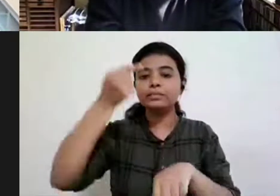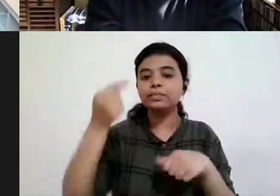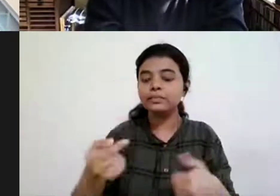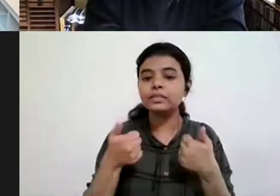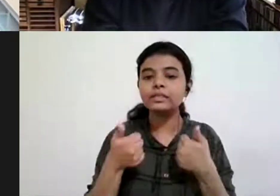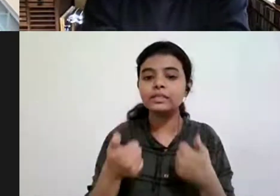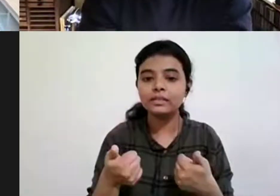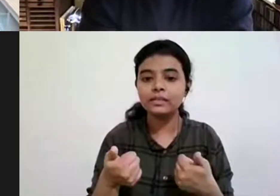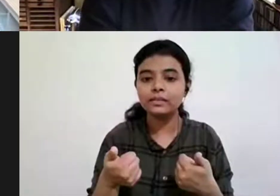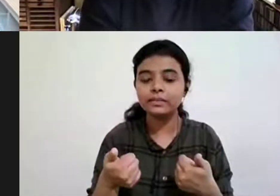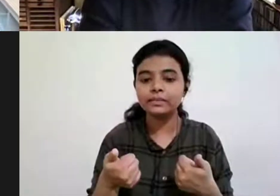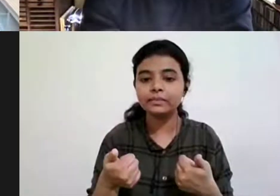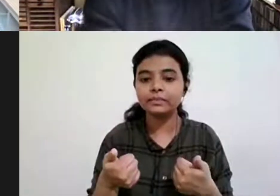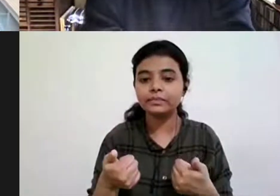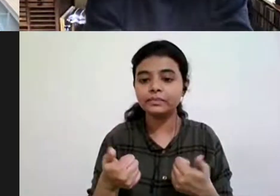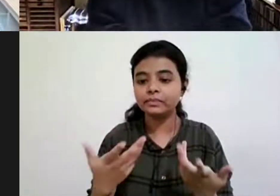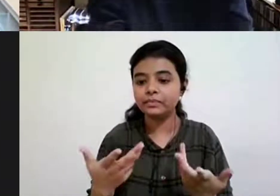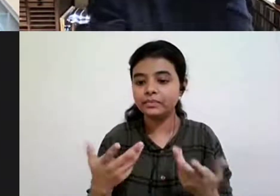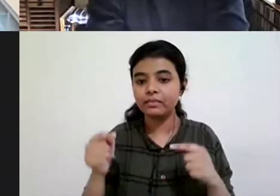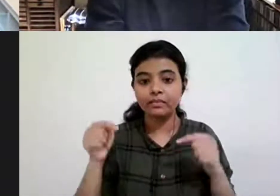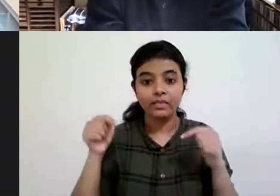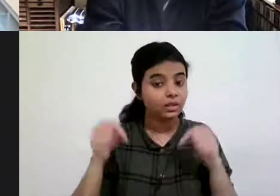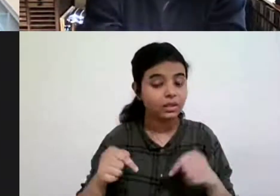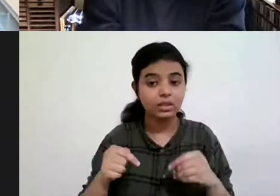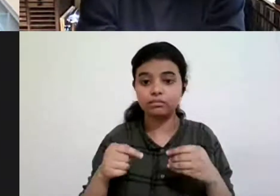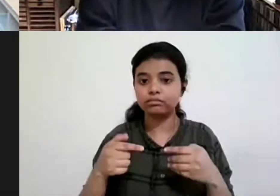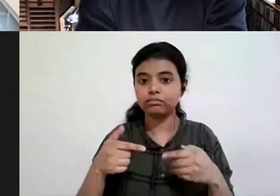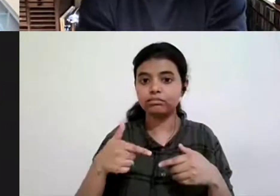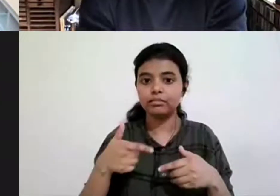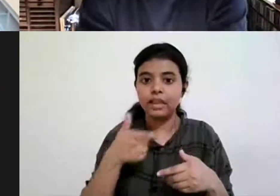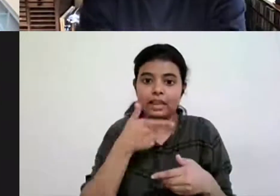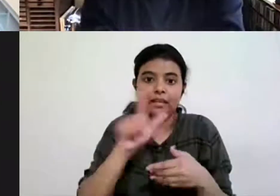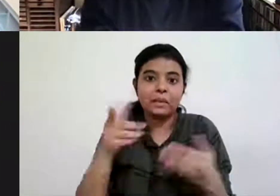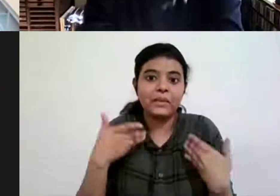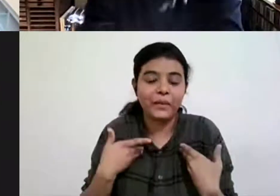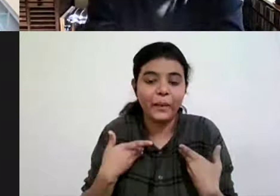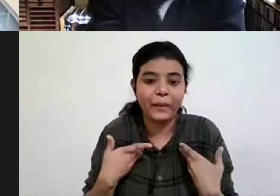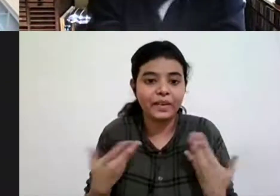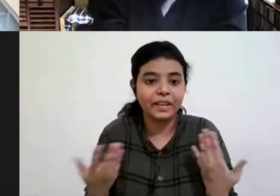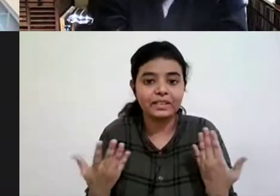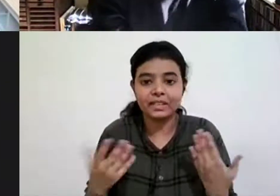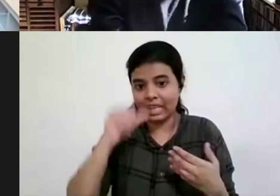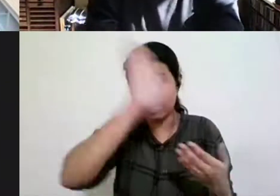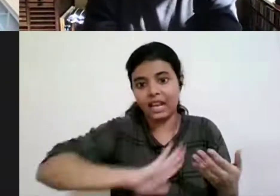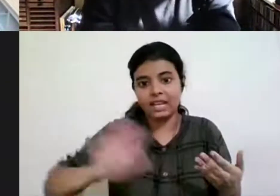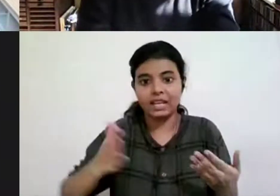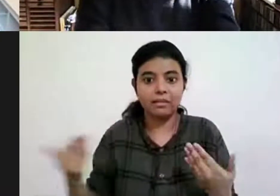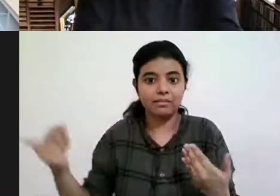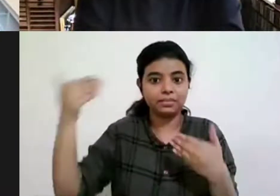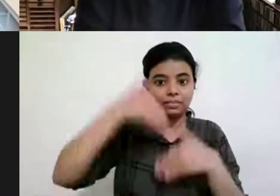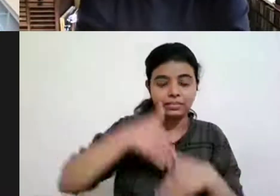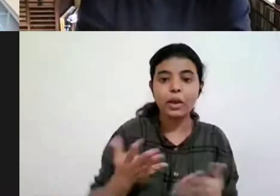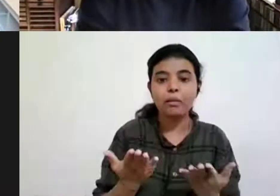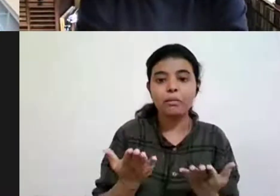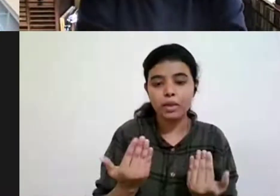to be allowed or to be able to come to India,